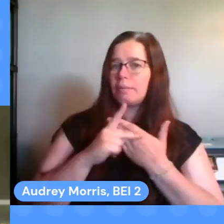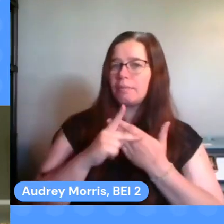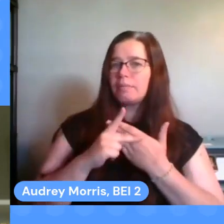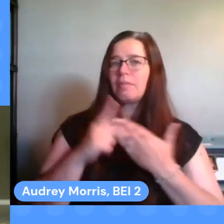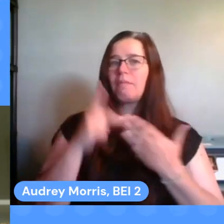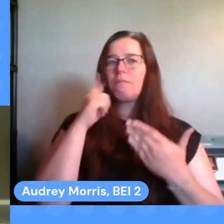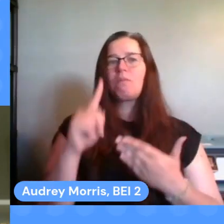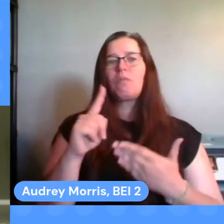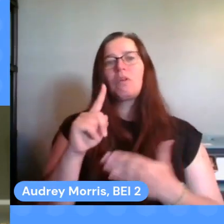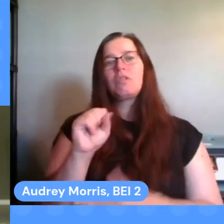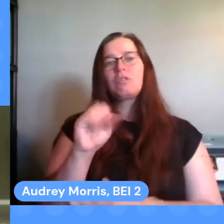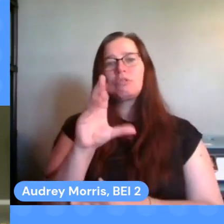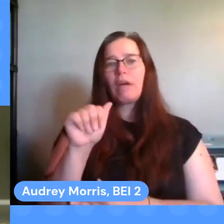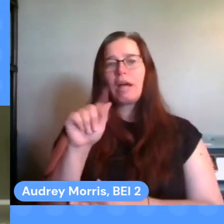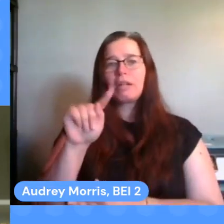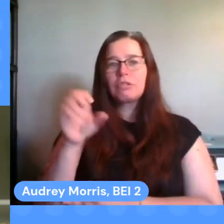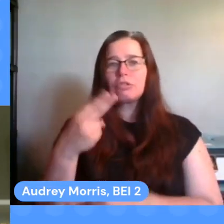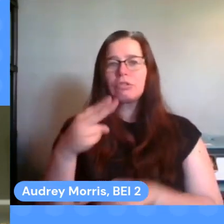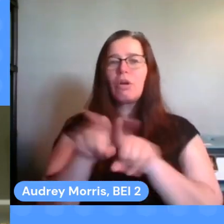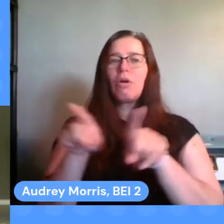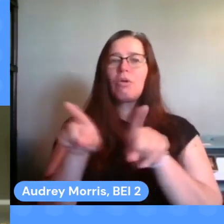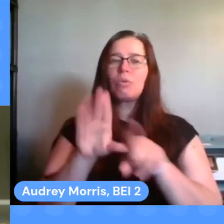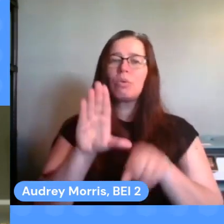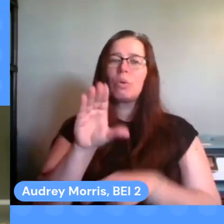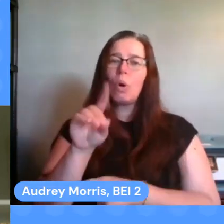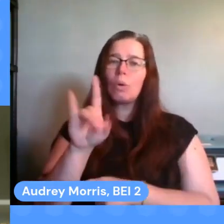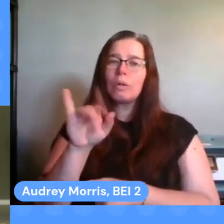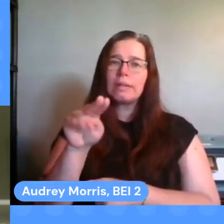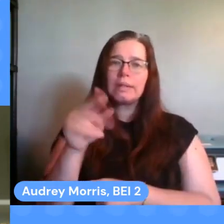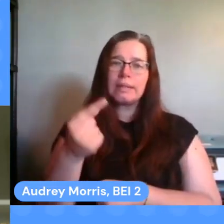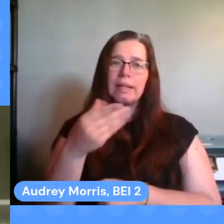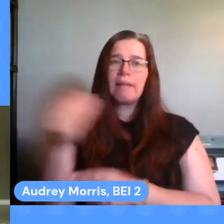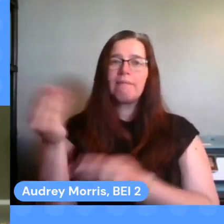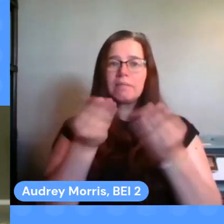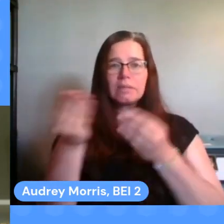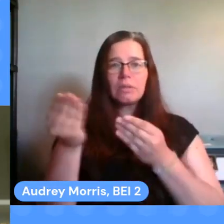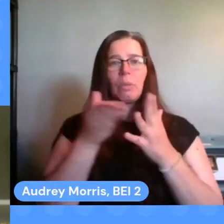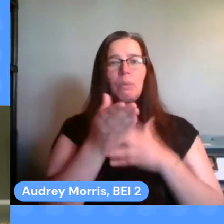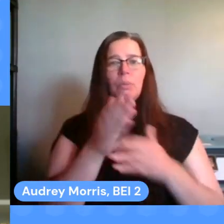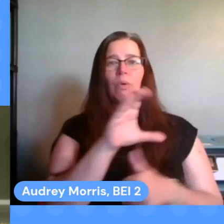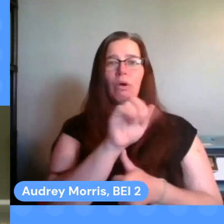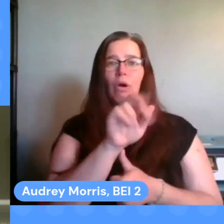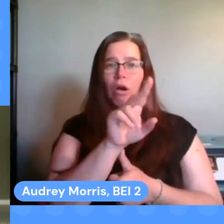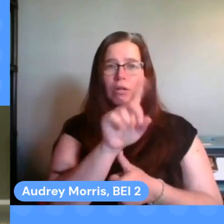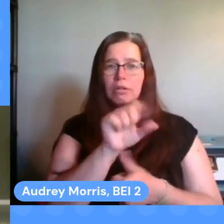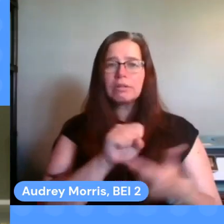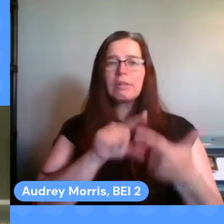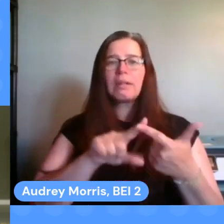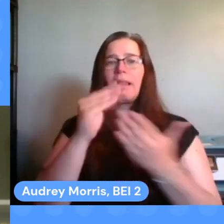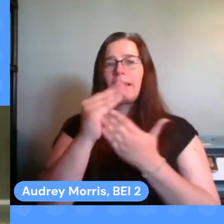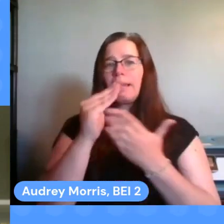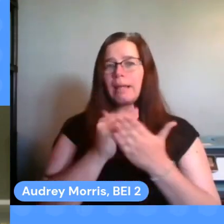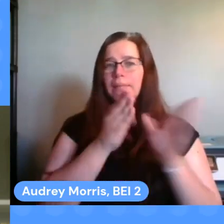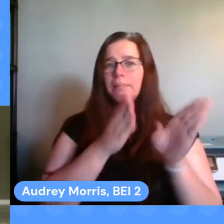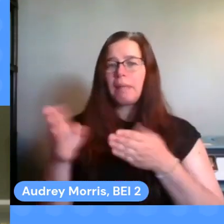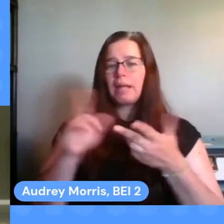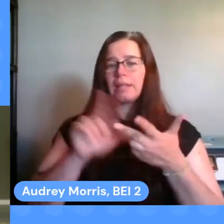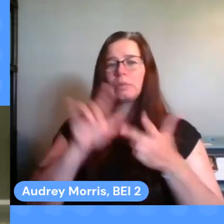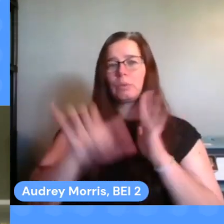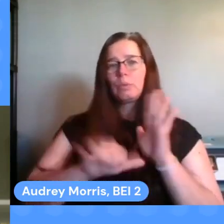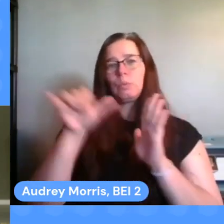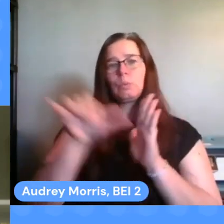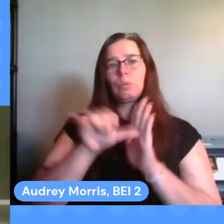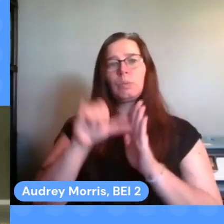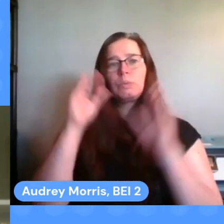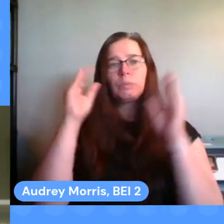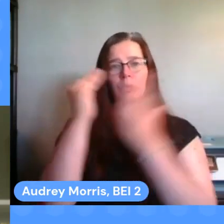blocks, as well as coding and facilitation ideas via our coding cards, lesson plans, and YouTube tutorials.